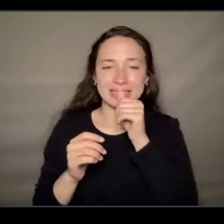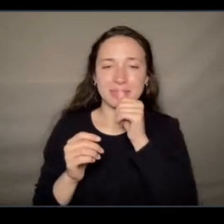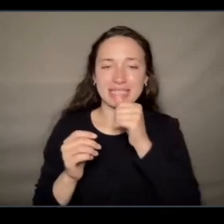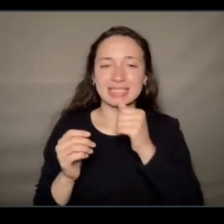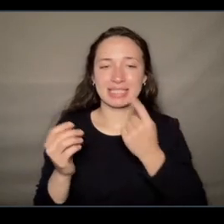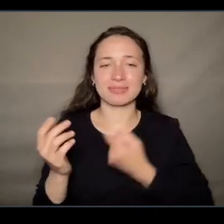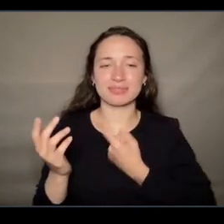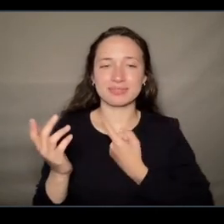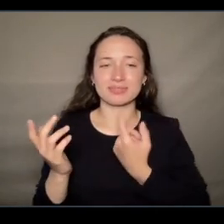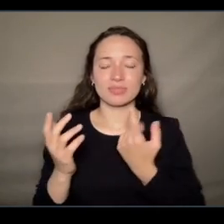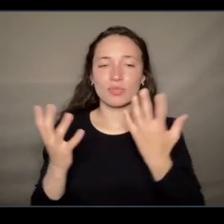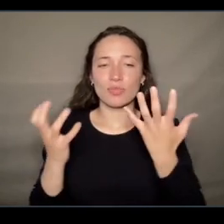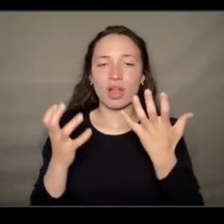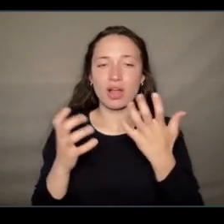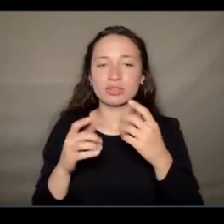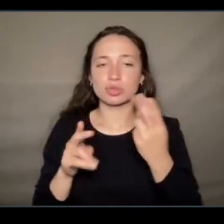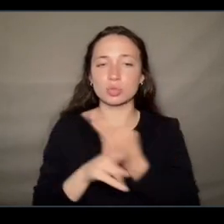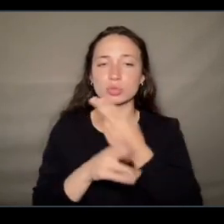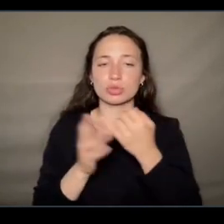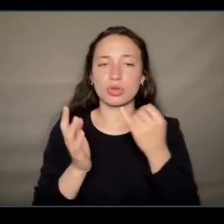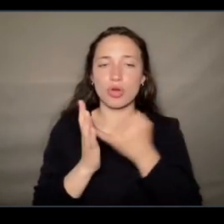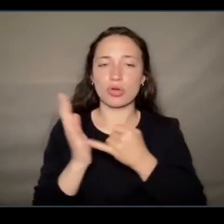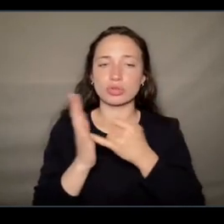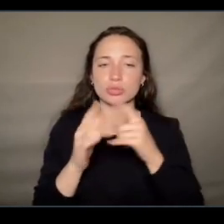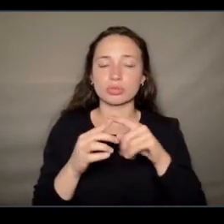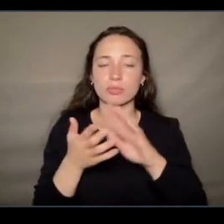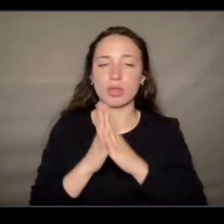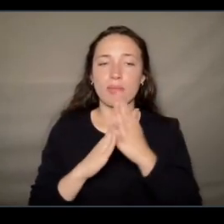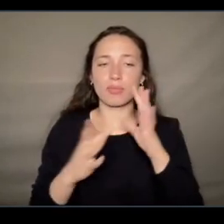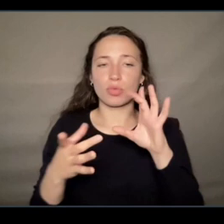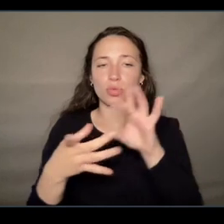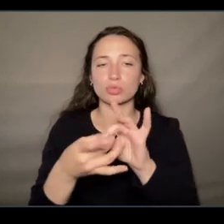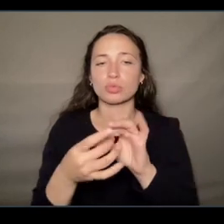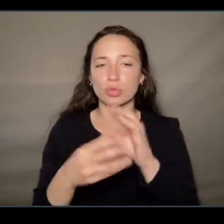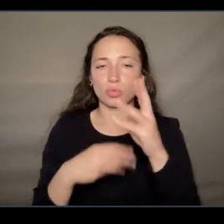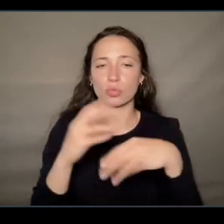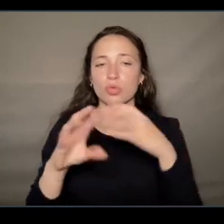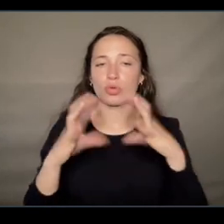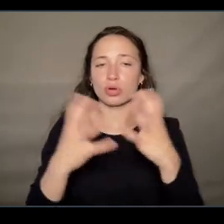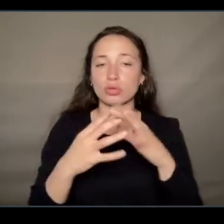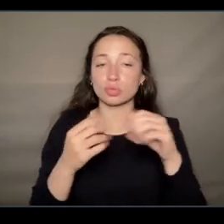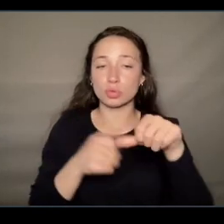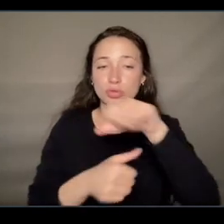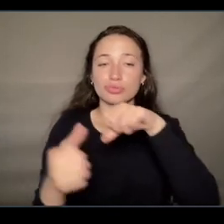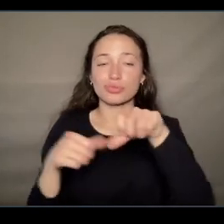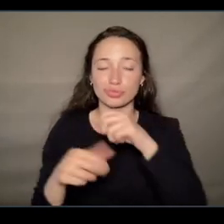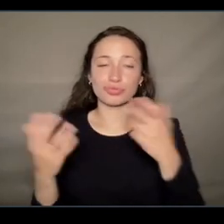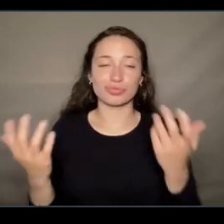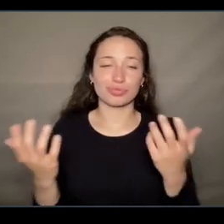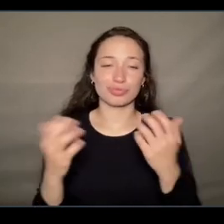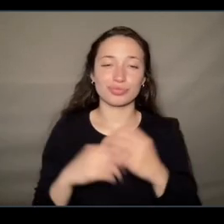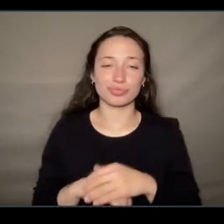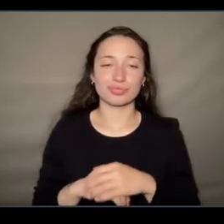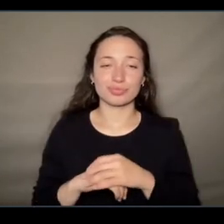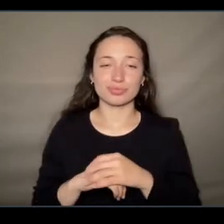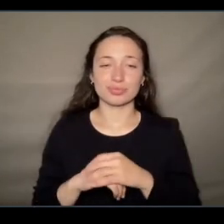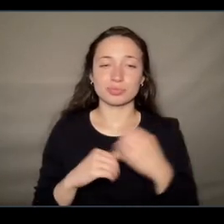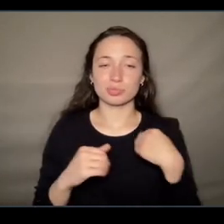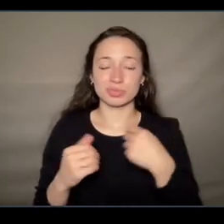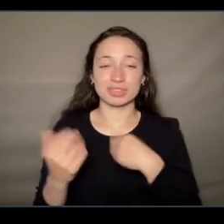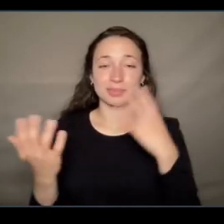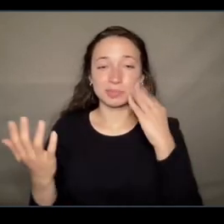intimacy, wanting to use the arts to become closer to the world and to each other. And